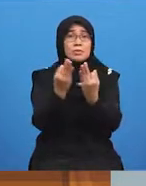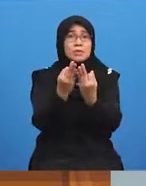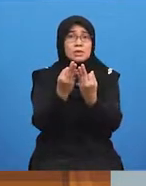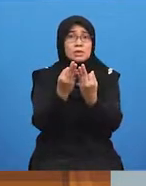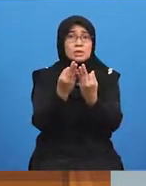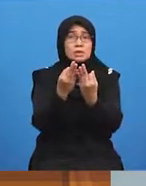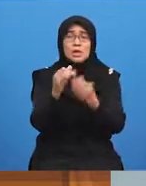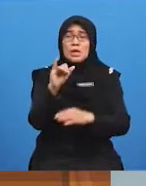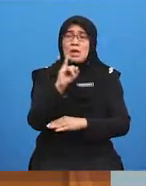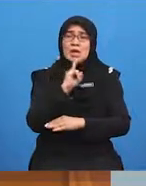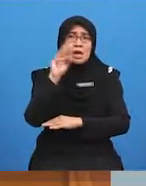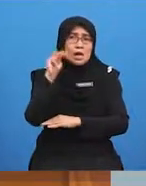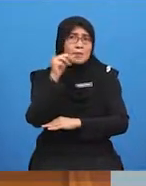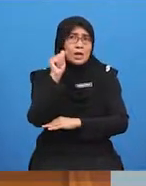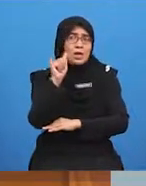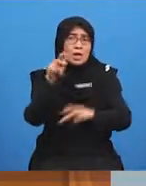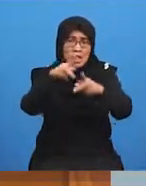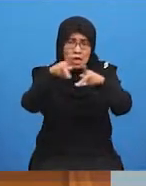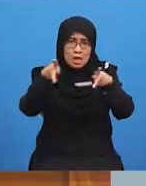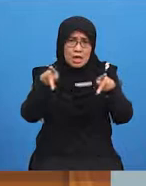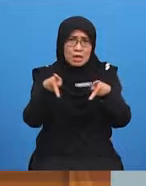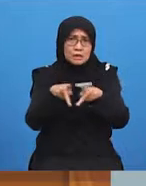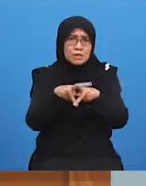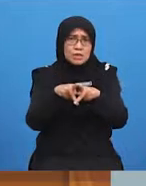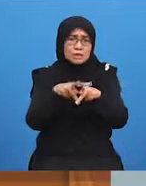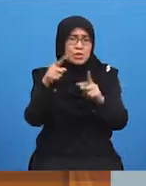protect yourself from rain and shine.